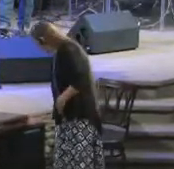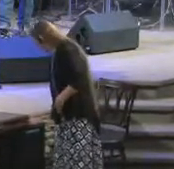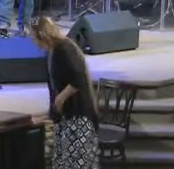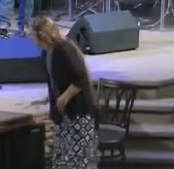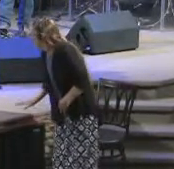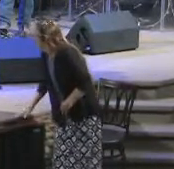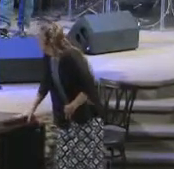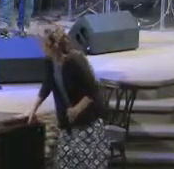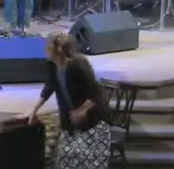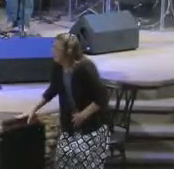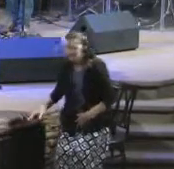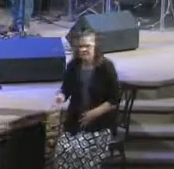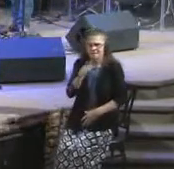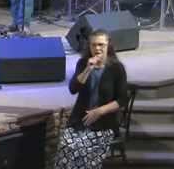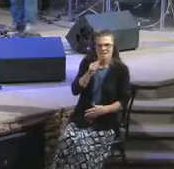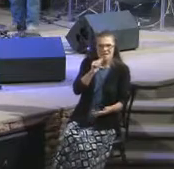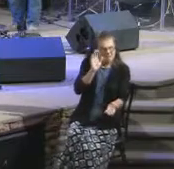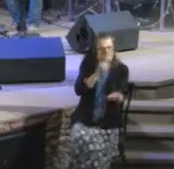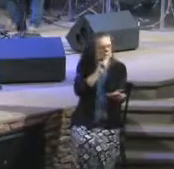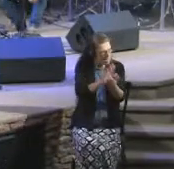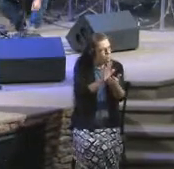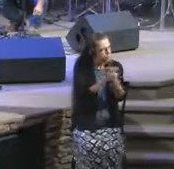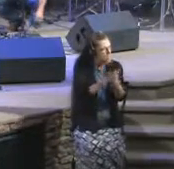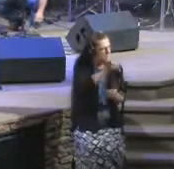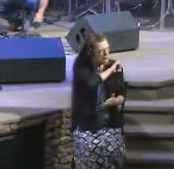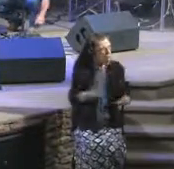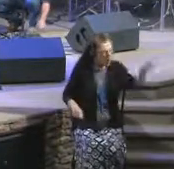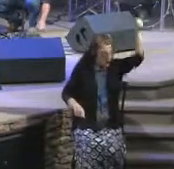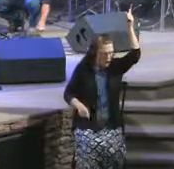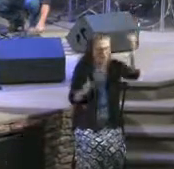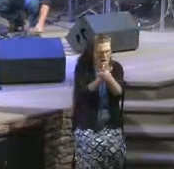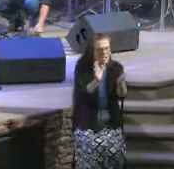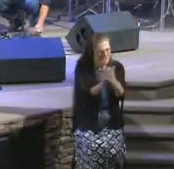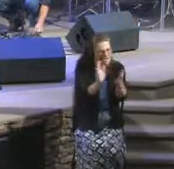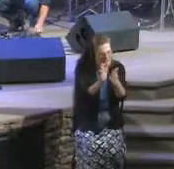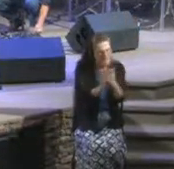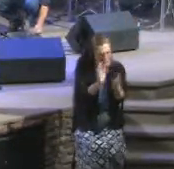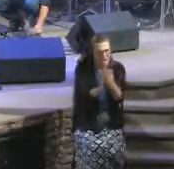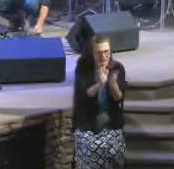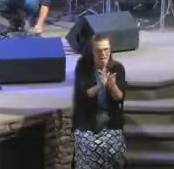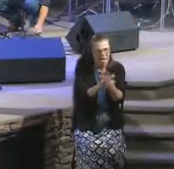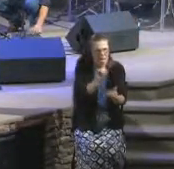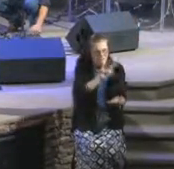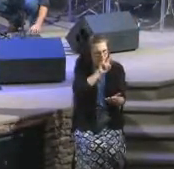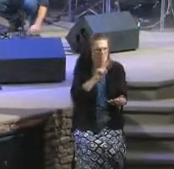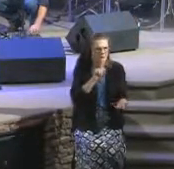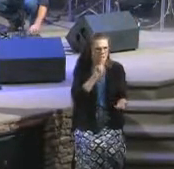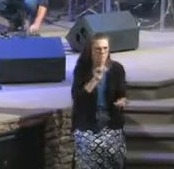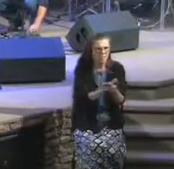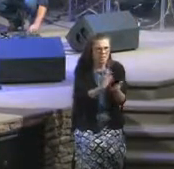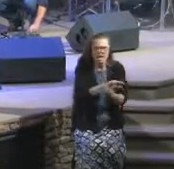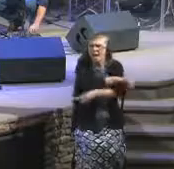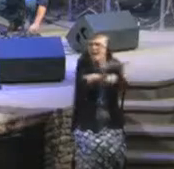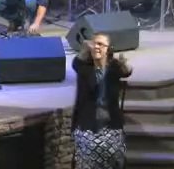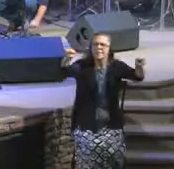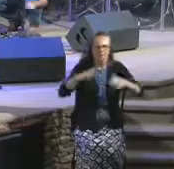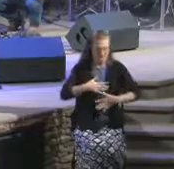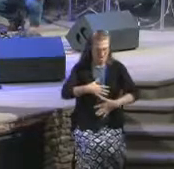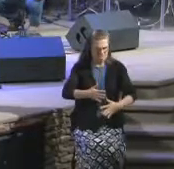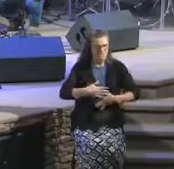Got to get up here and get my mic turned on. Let's come on, church. Let's give him a hand clap of praise. Hallelujah. The Bible said, let everything that has